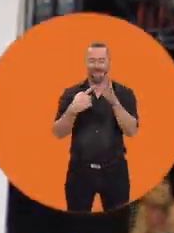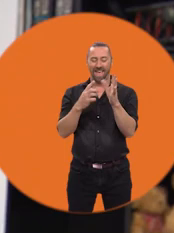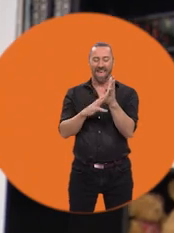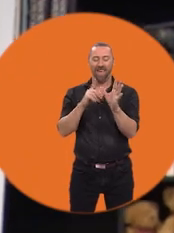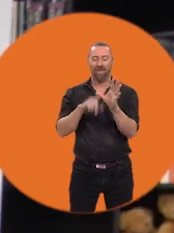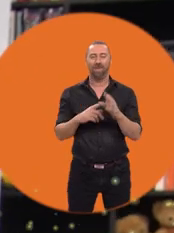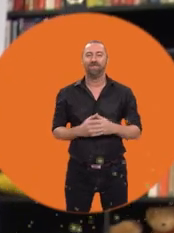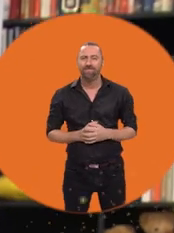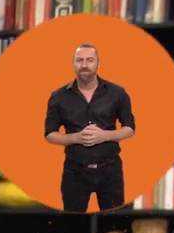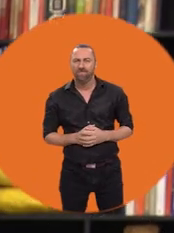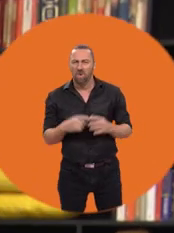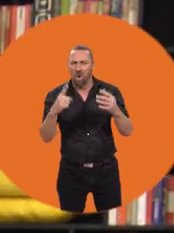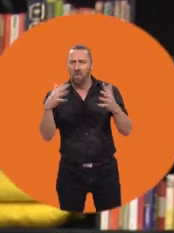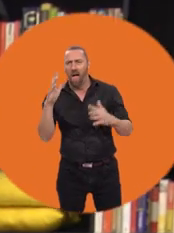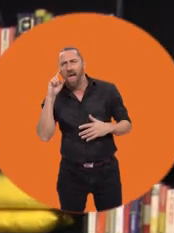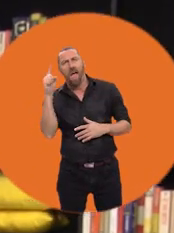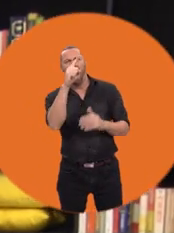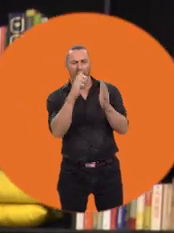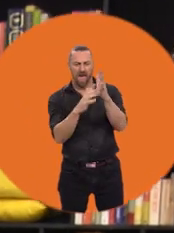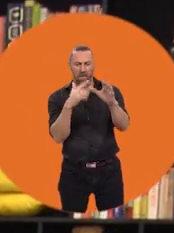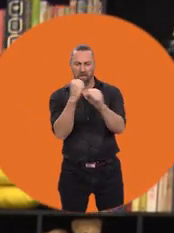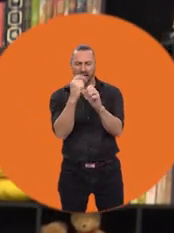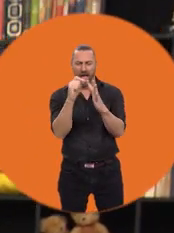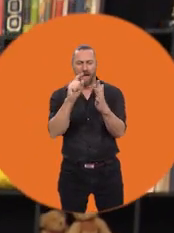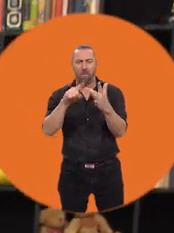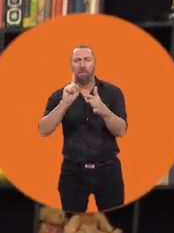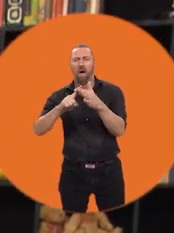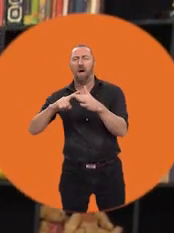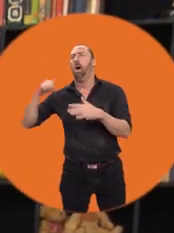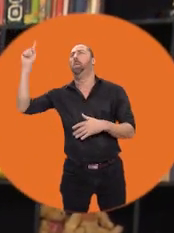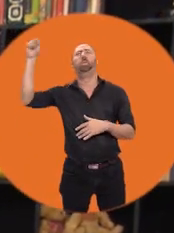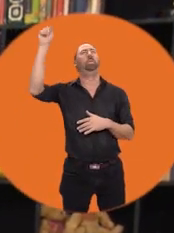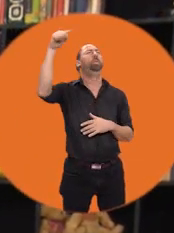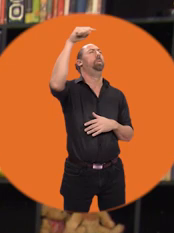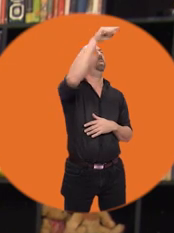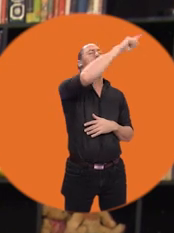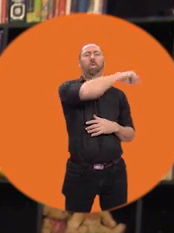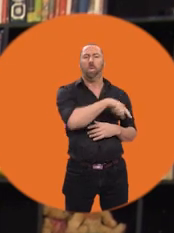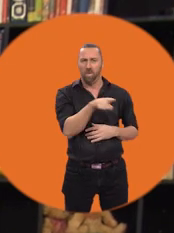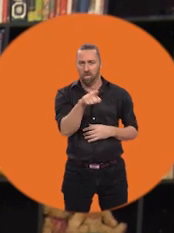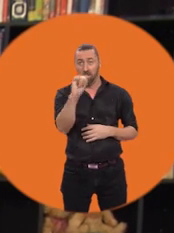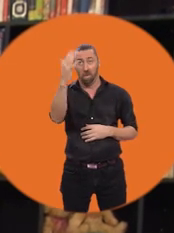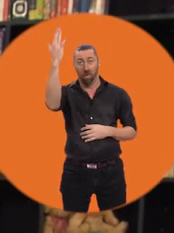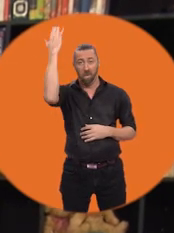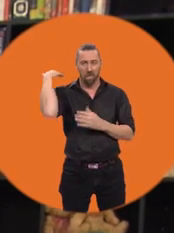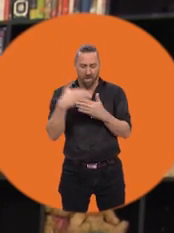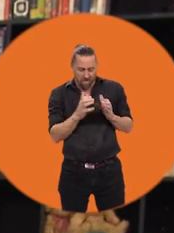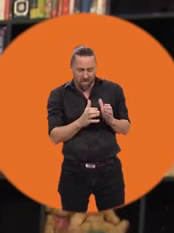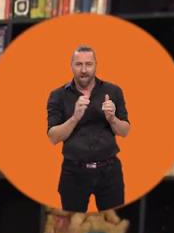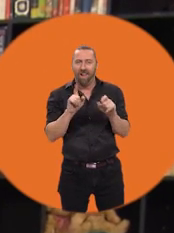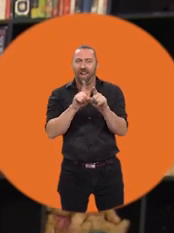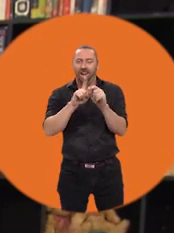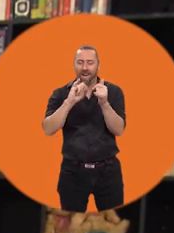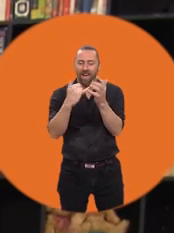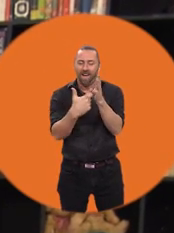Hi, I'm Amy. Have you ever seen a magpie in the sky? I bet they started out just like little